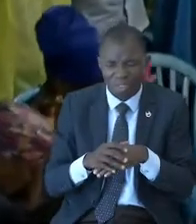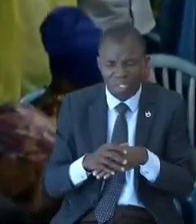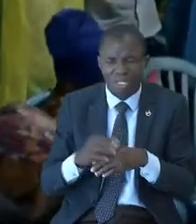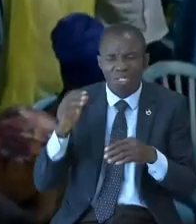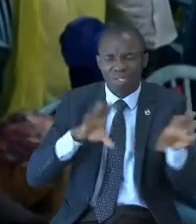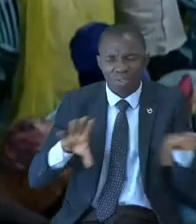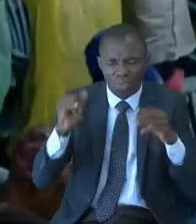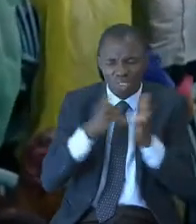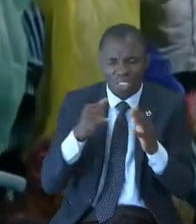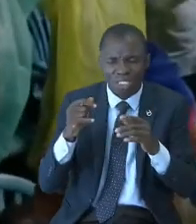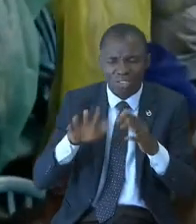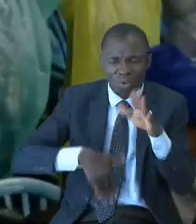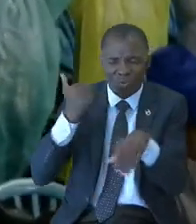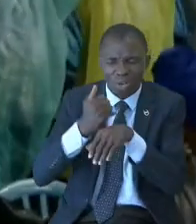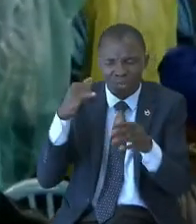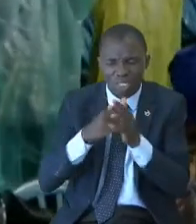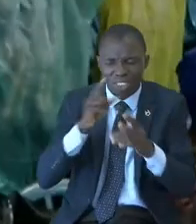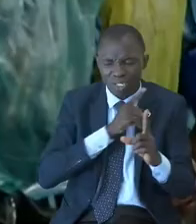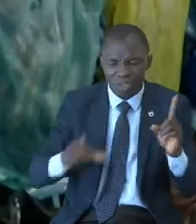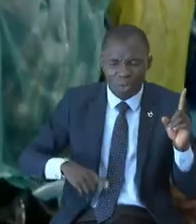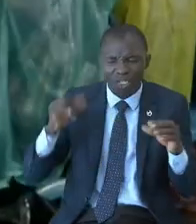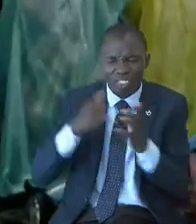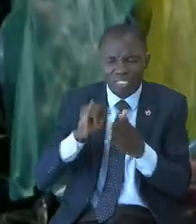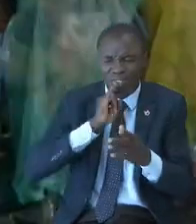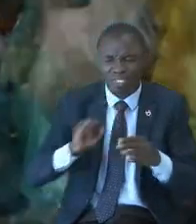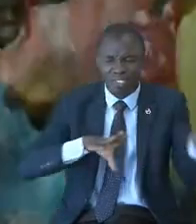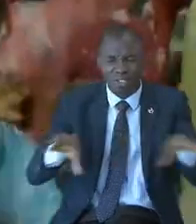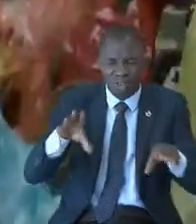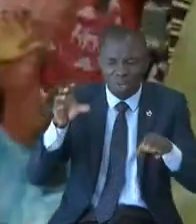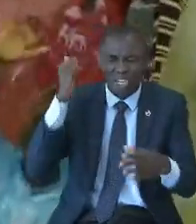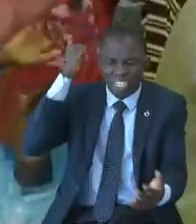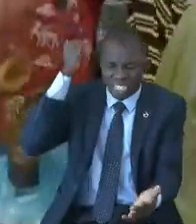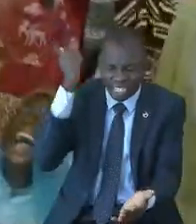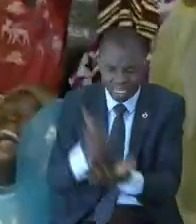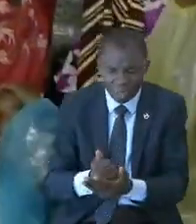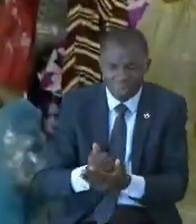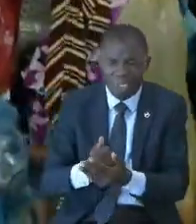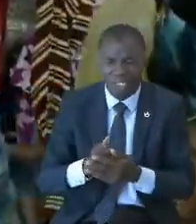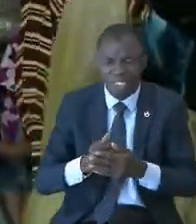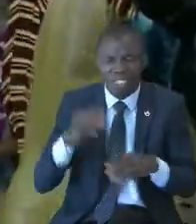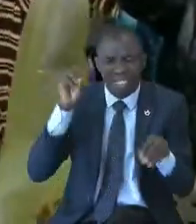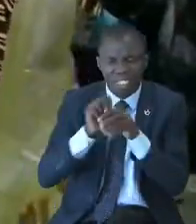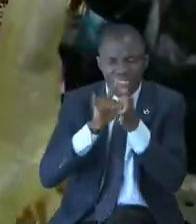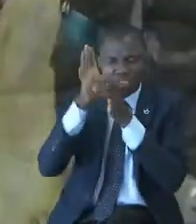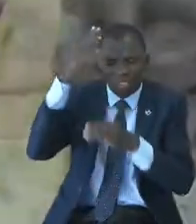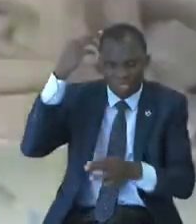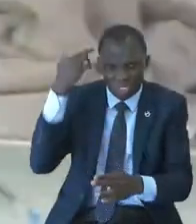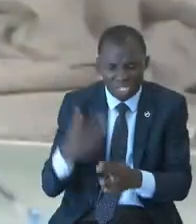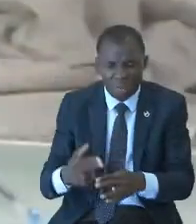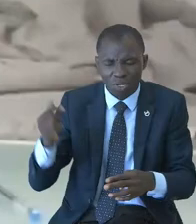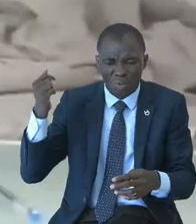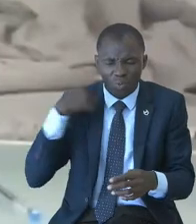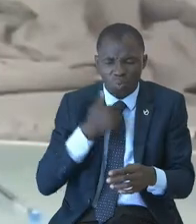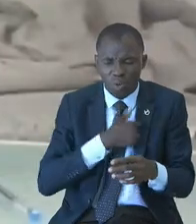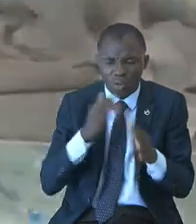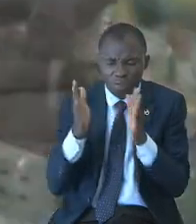it, Lord. It is done. In Jesus'